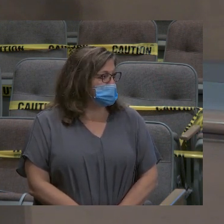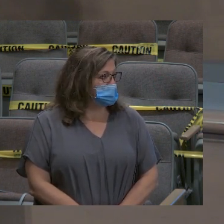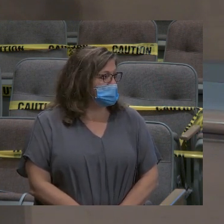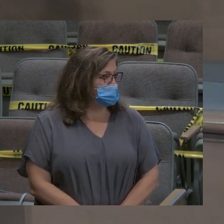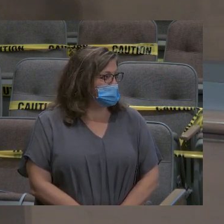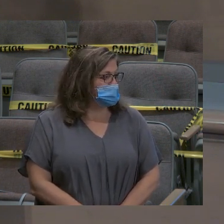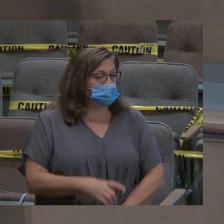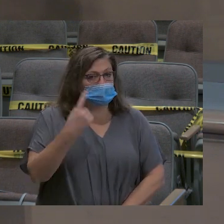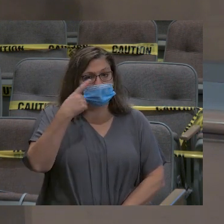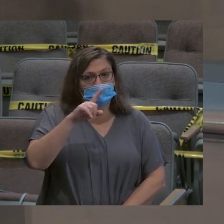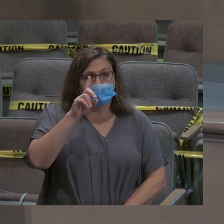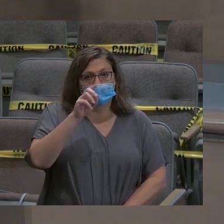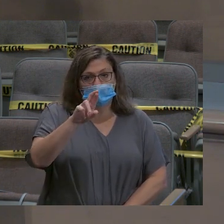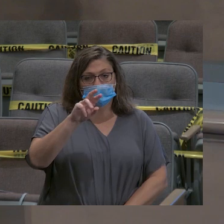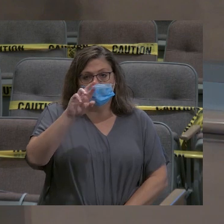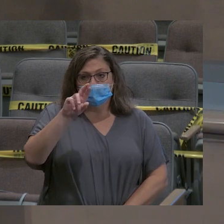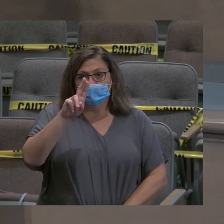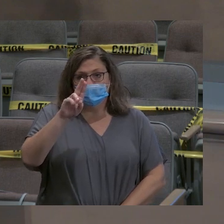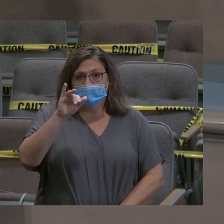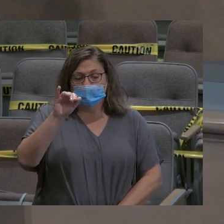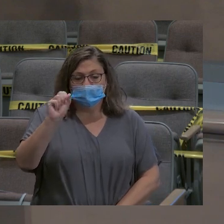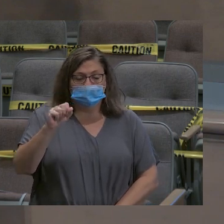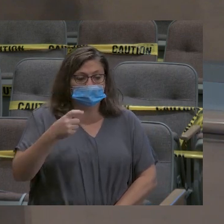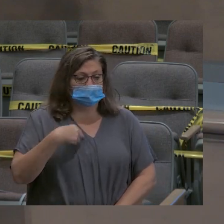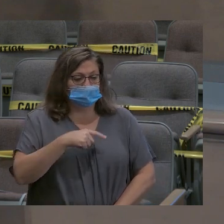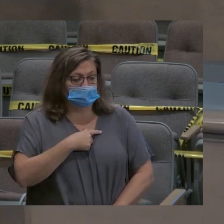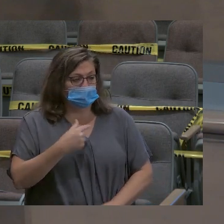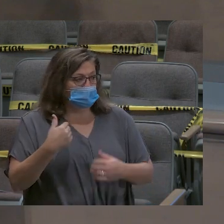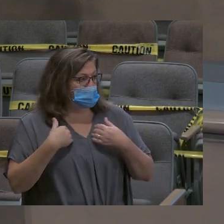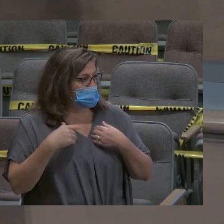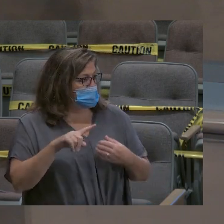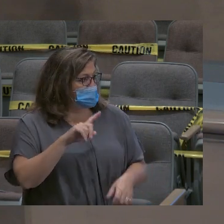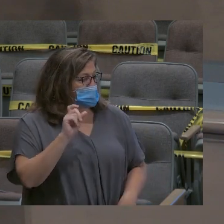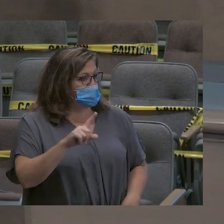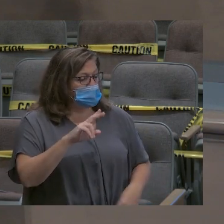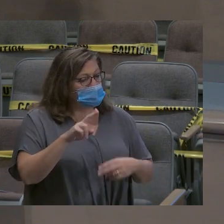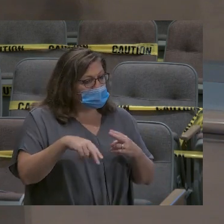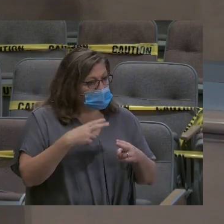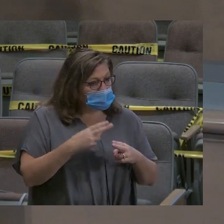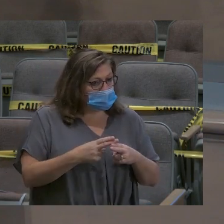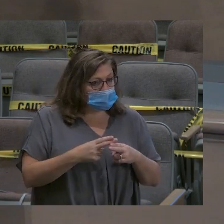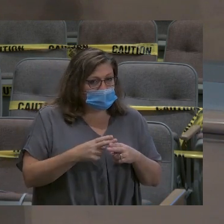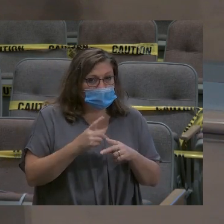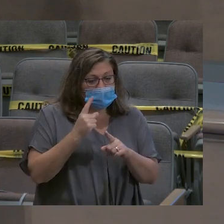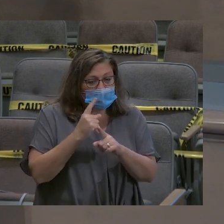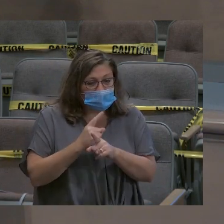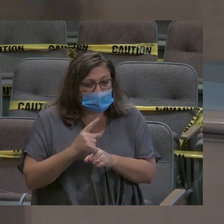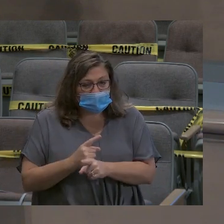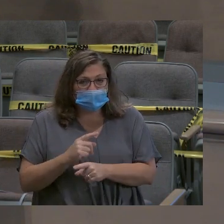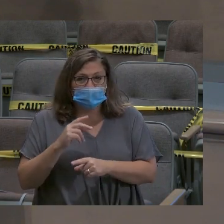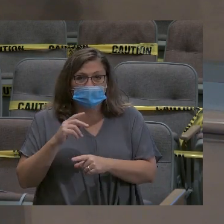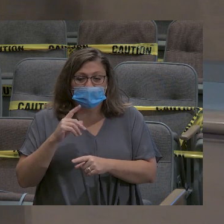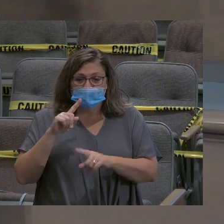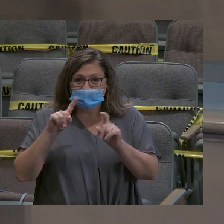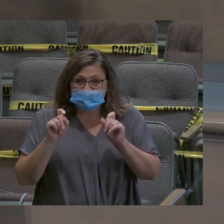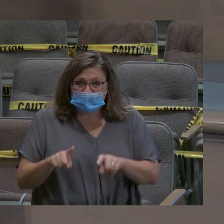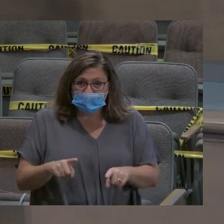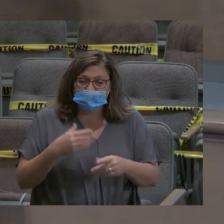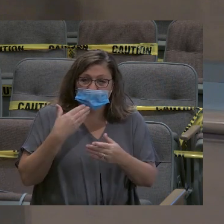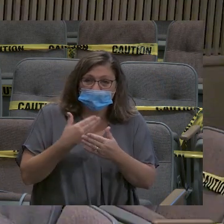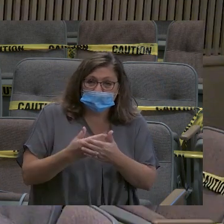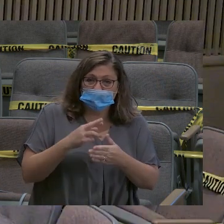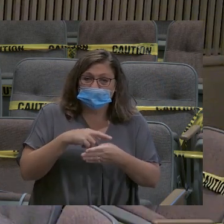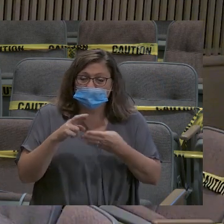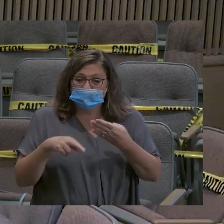For Dr. Ruiz, we've had some questions about the accuracy of tests, maybe people getting